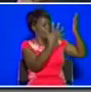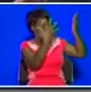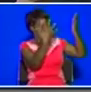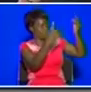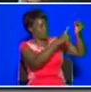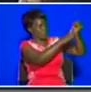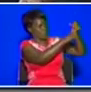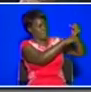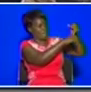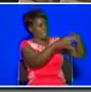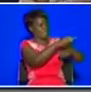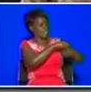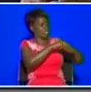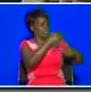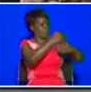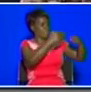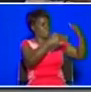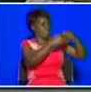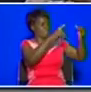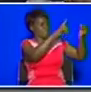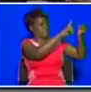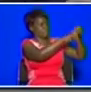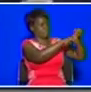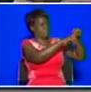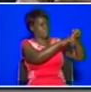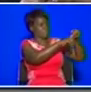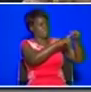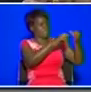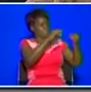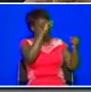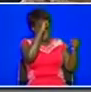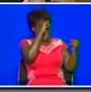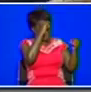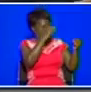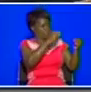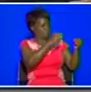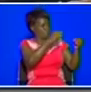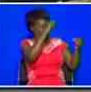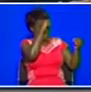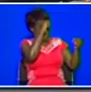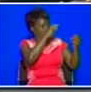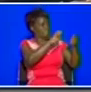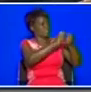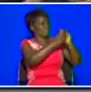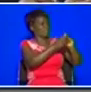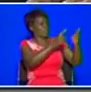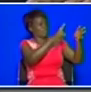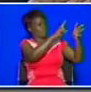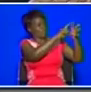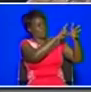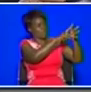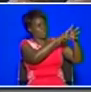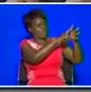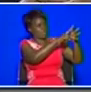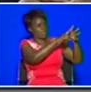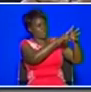one says nation building. The second one says state building. The third one says governance transformation. The fourth one